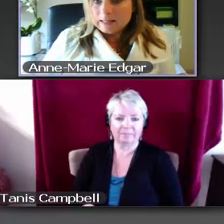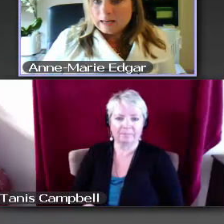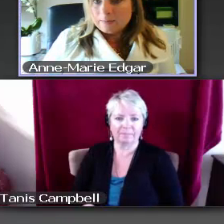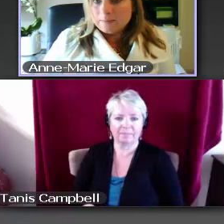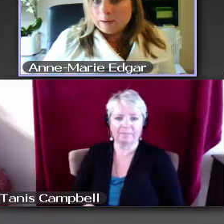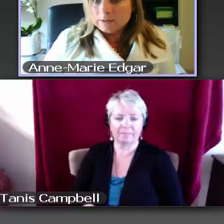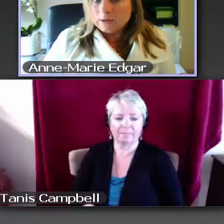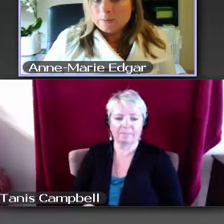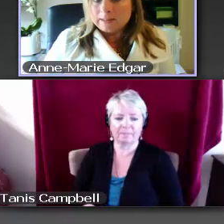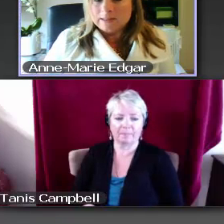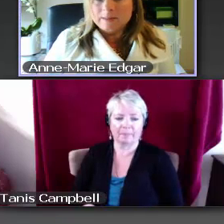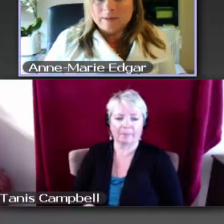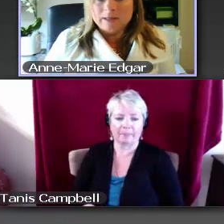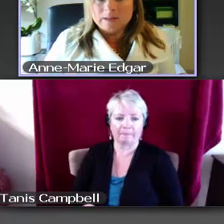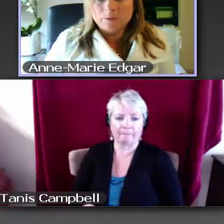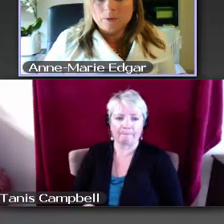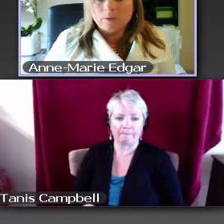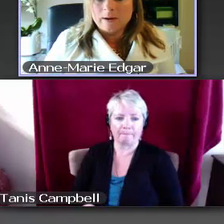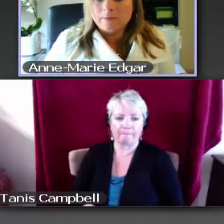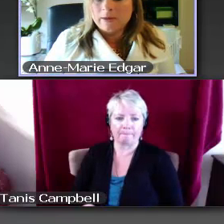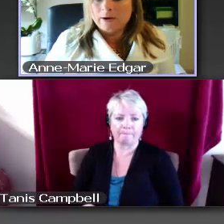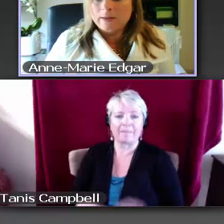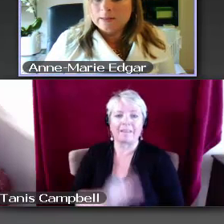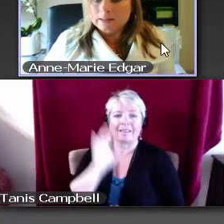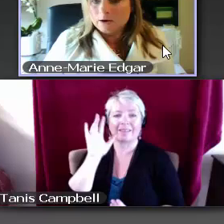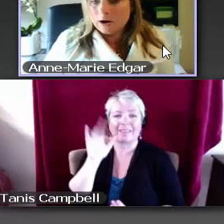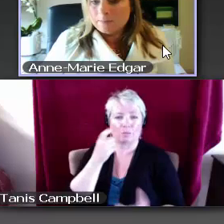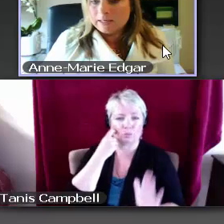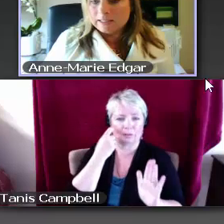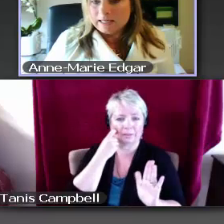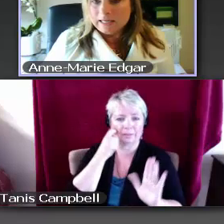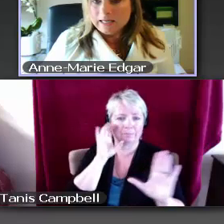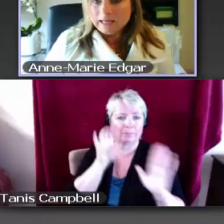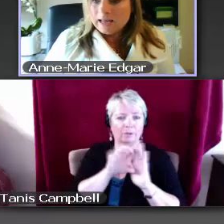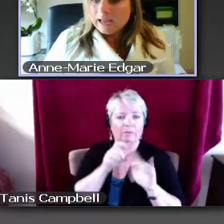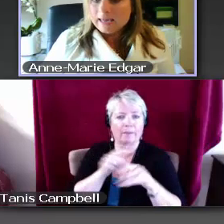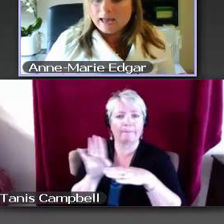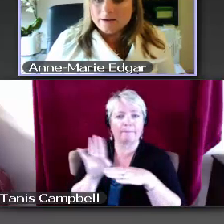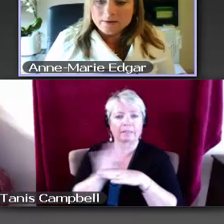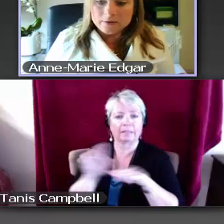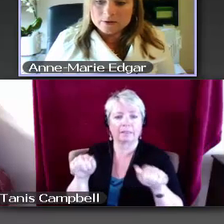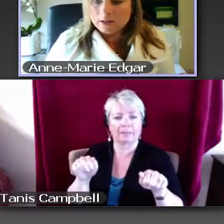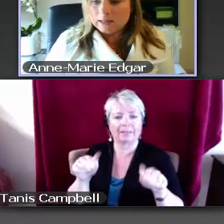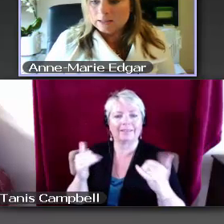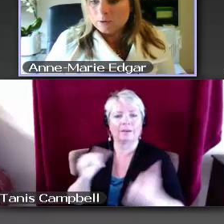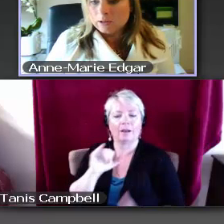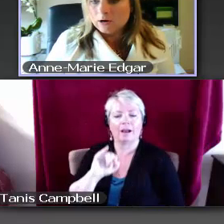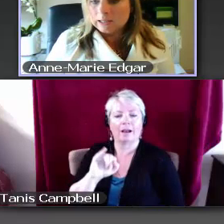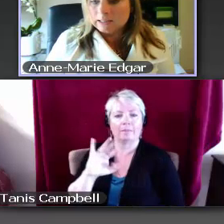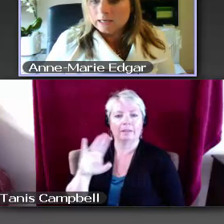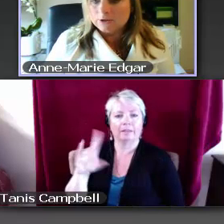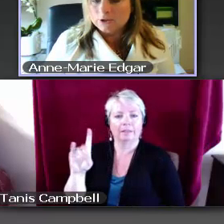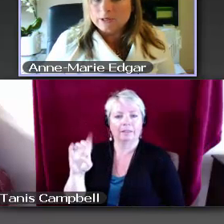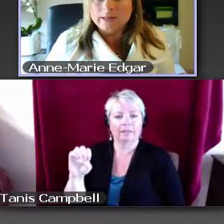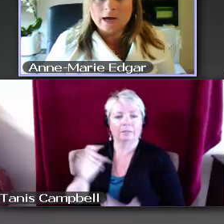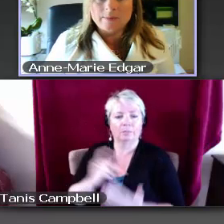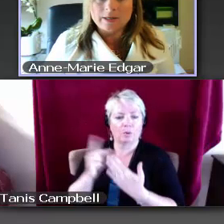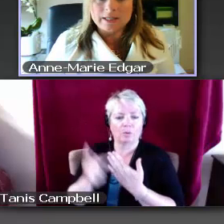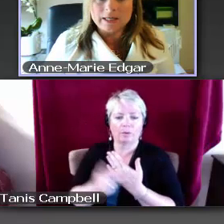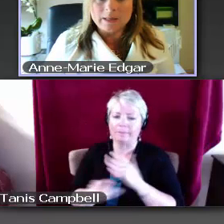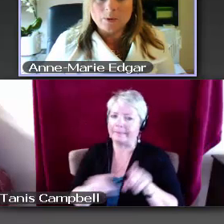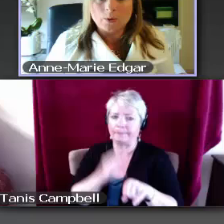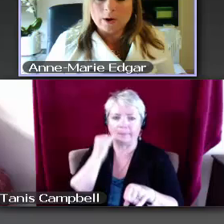This is that was our Disabilities program there, and this is our IBDE. Again, there's clients from all across the country